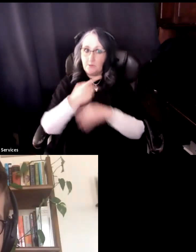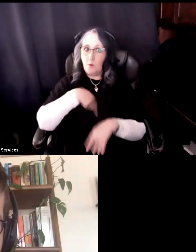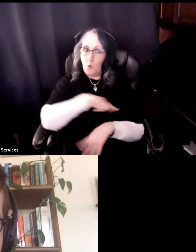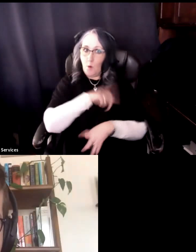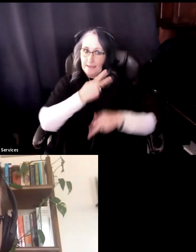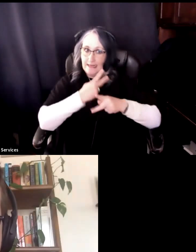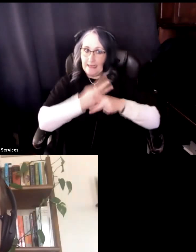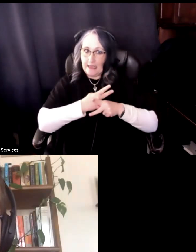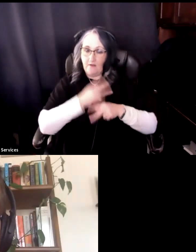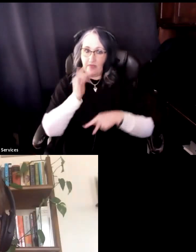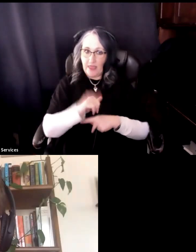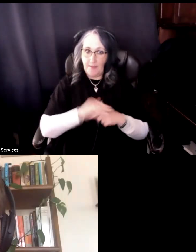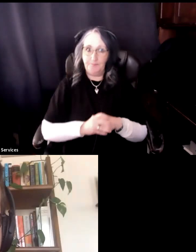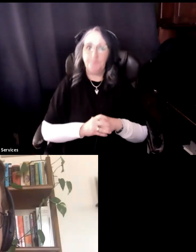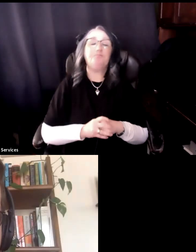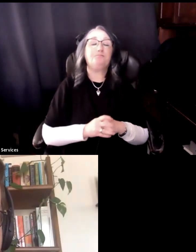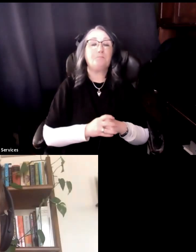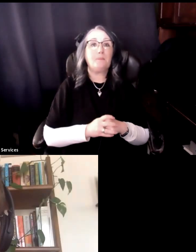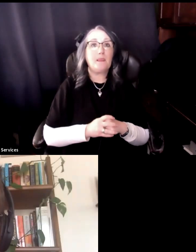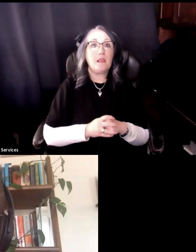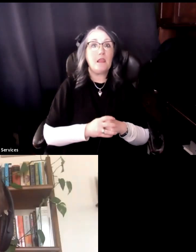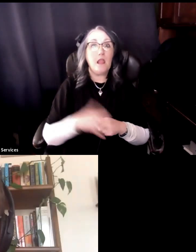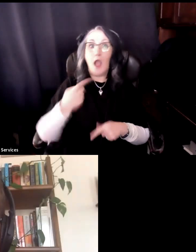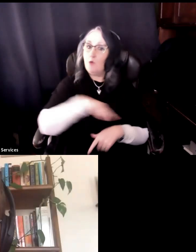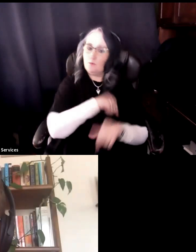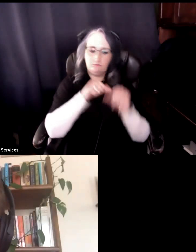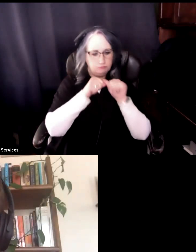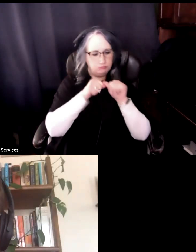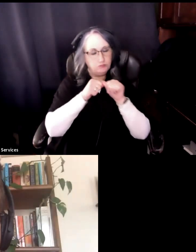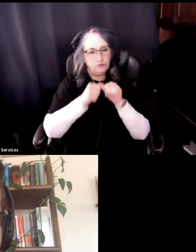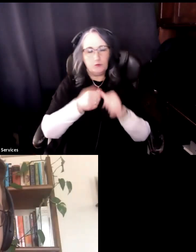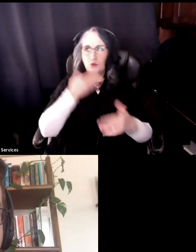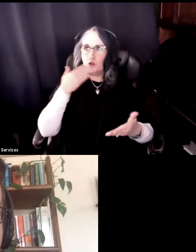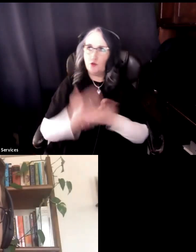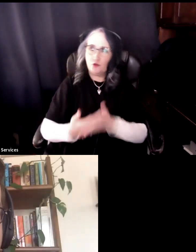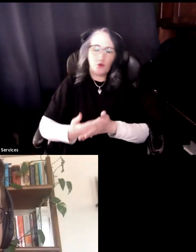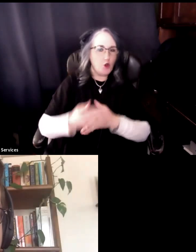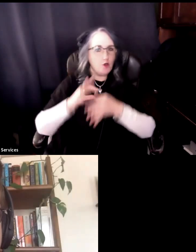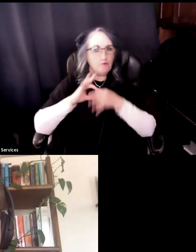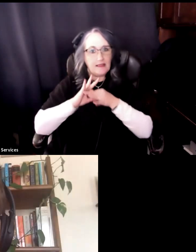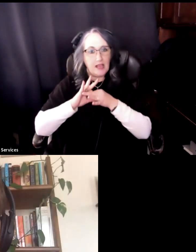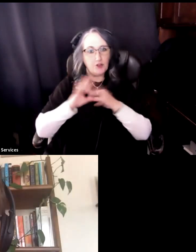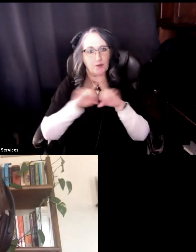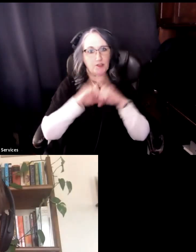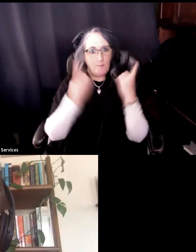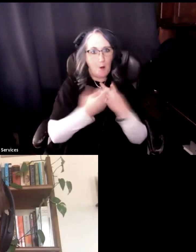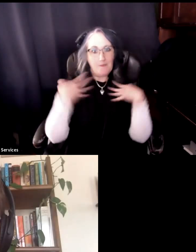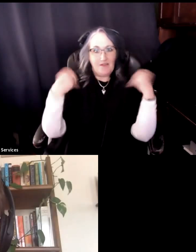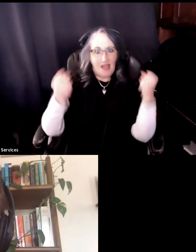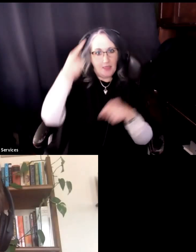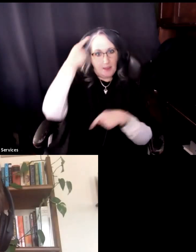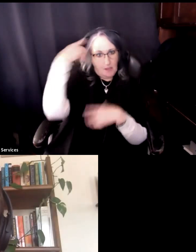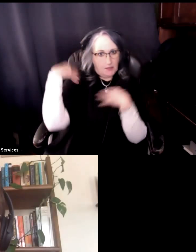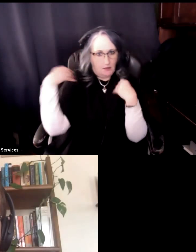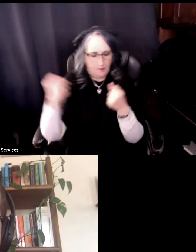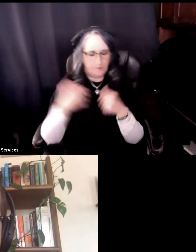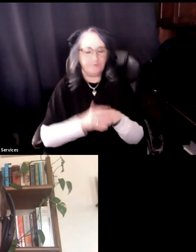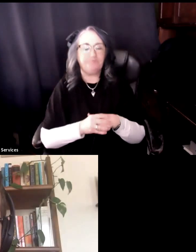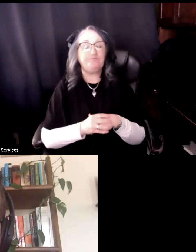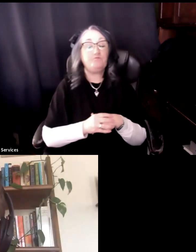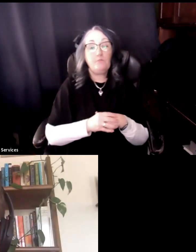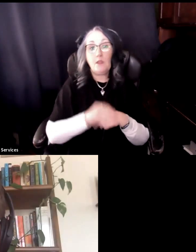the Department of Health and Mental Hygiene, and we continue to have a strong relationship with them. But when it comes to actually getting appointments,